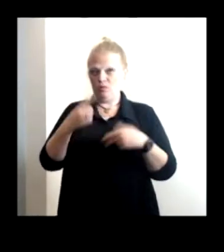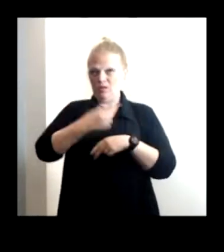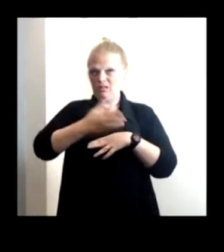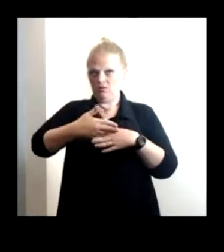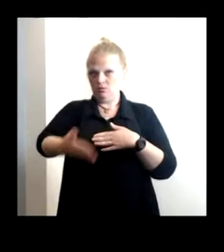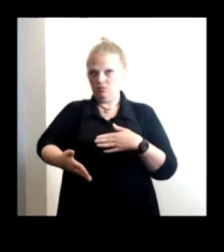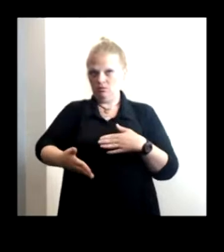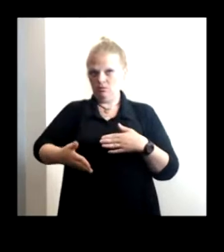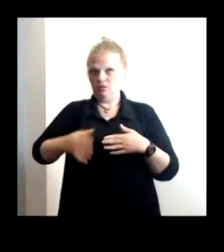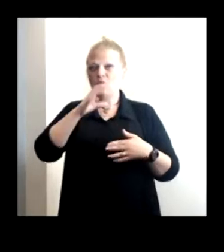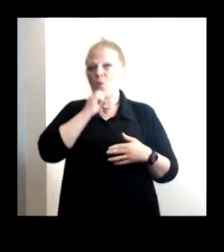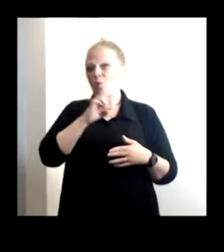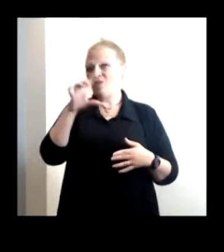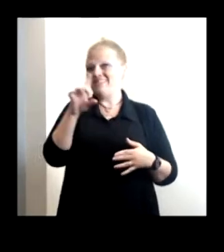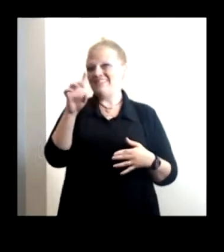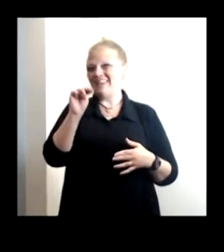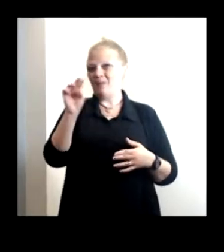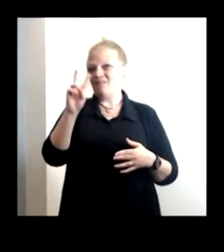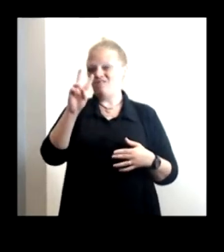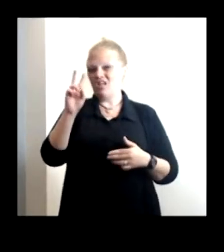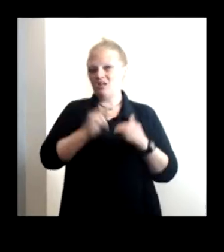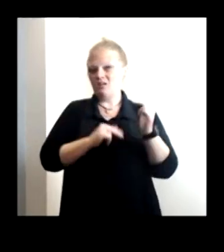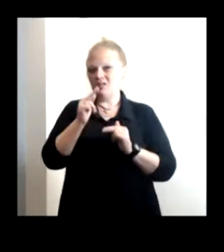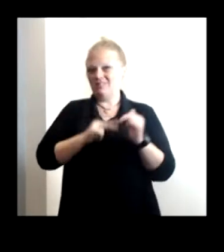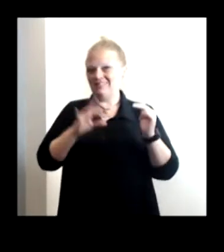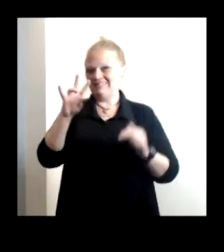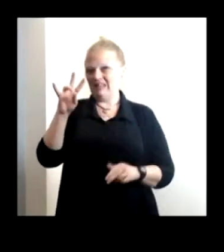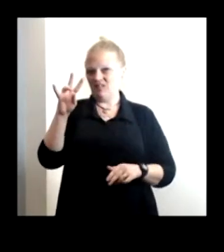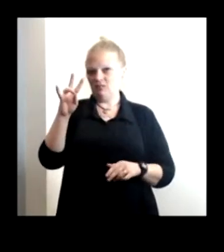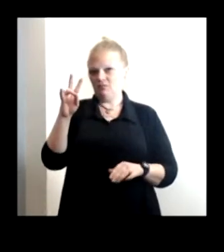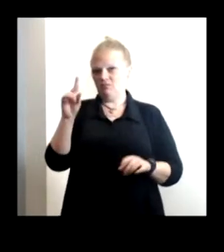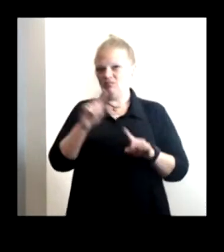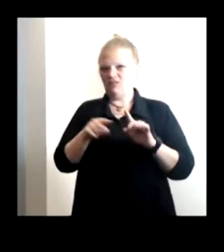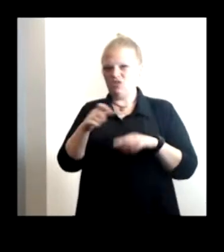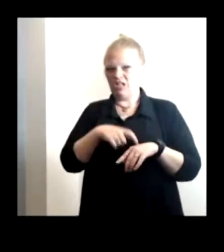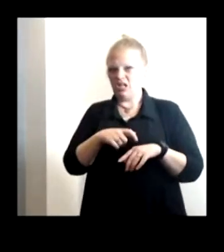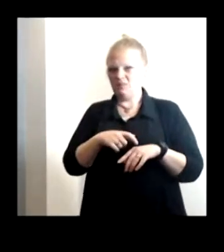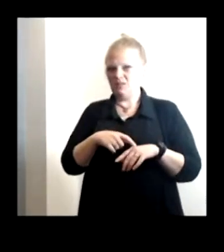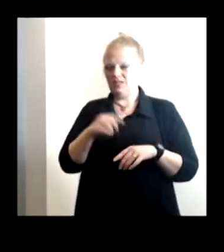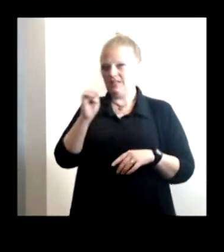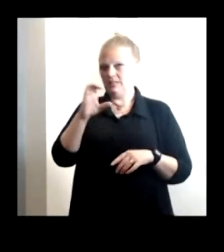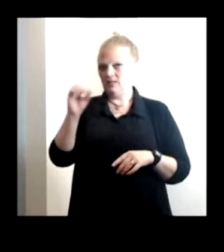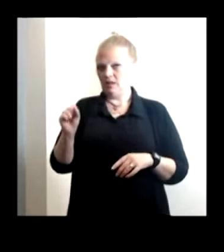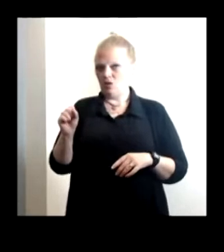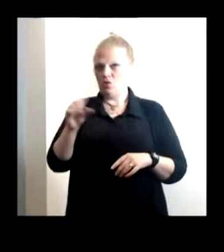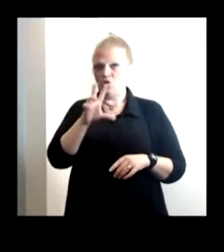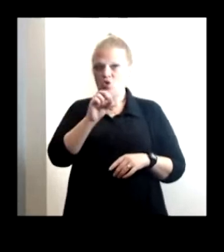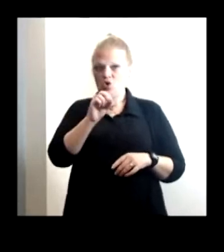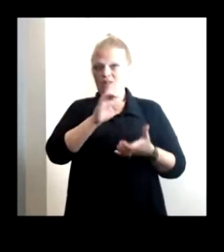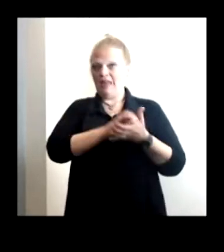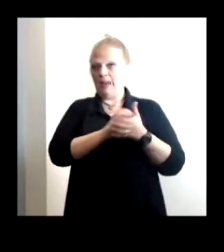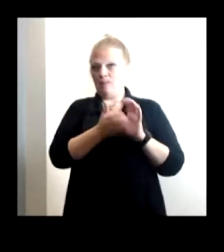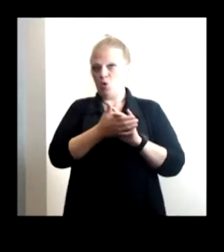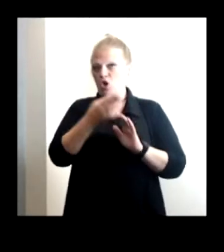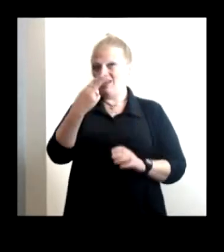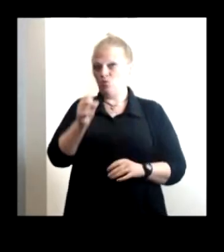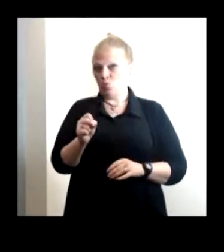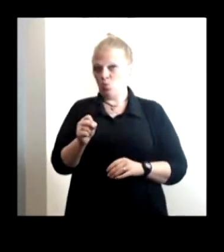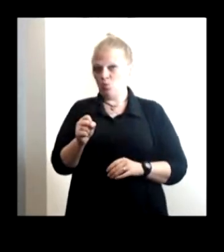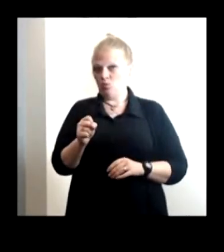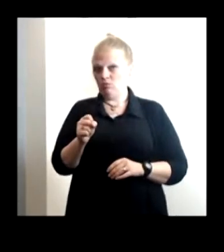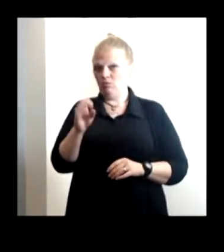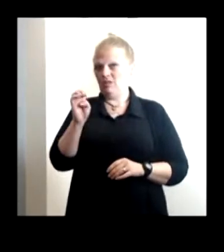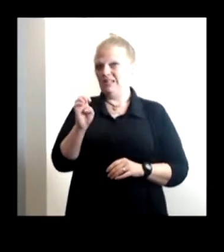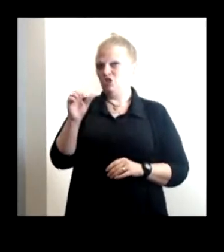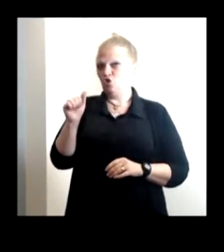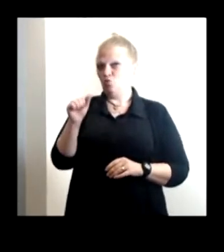South, we're at the old DMV building, Building 7. Different times each day. On the 30th, we're also at Hamburg High School. And we're at the